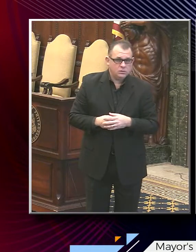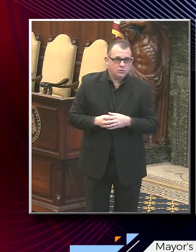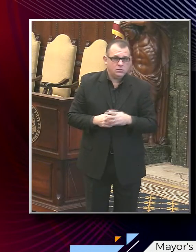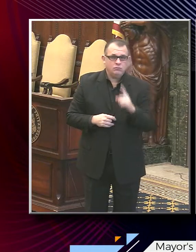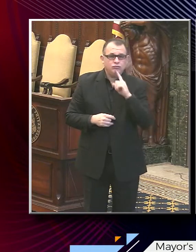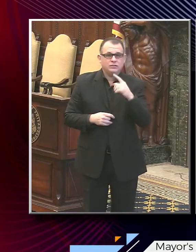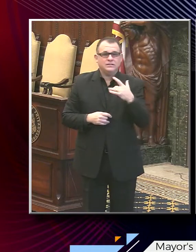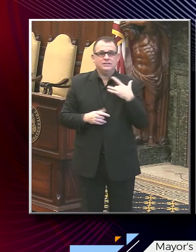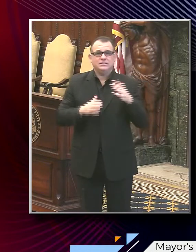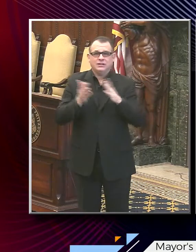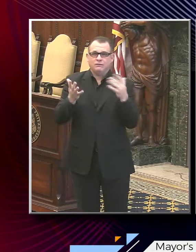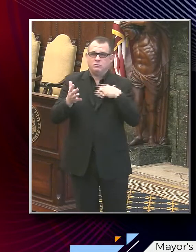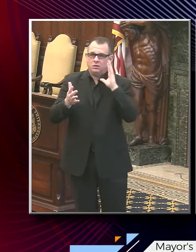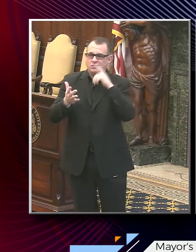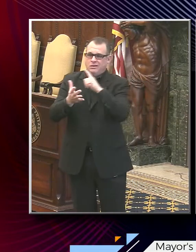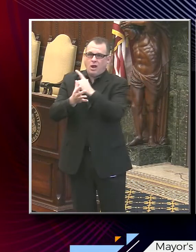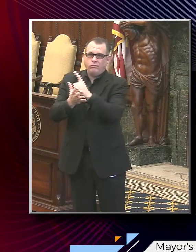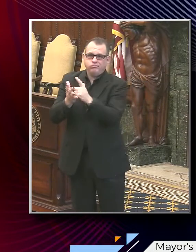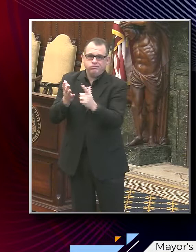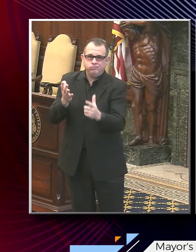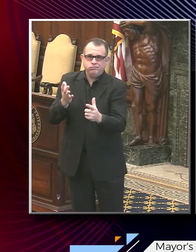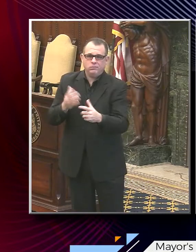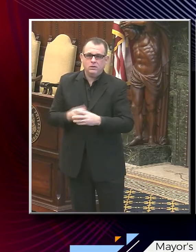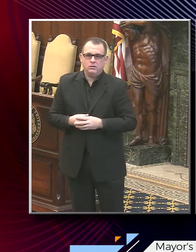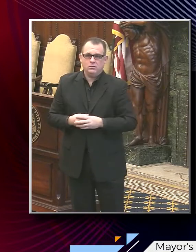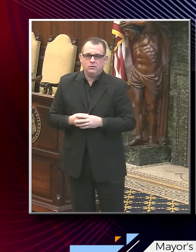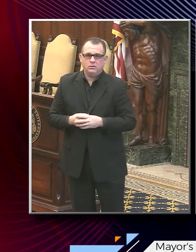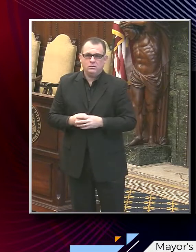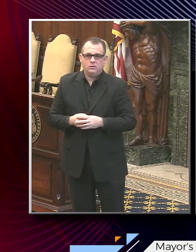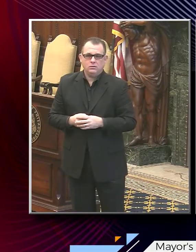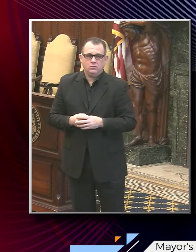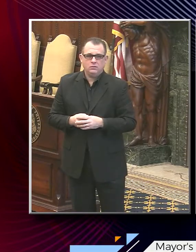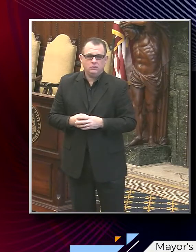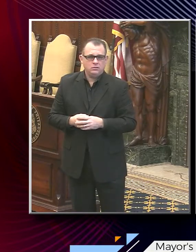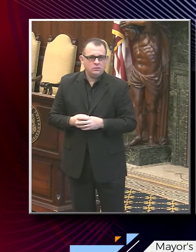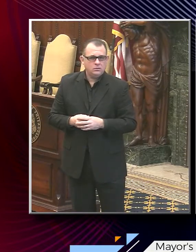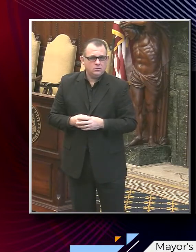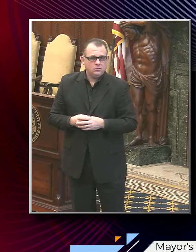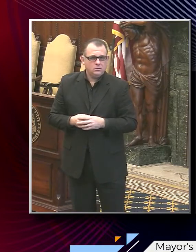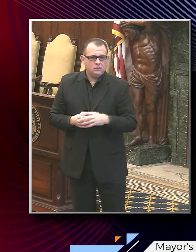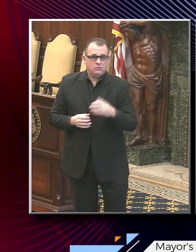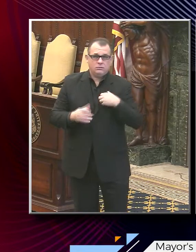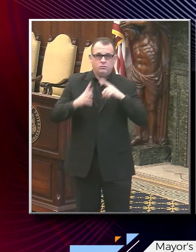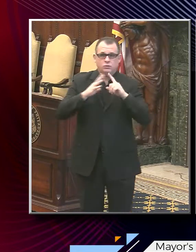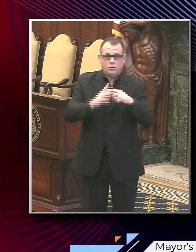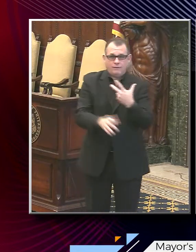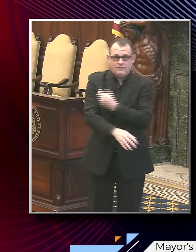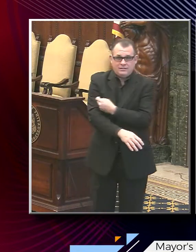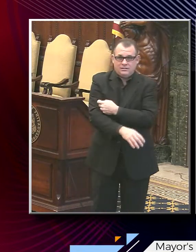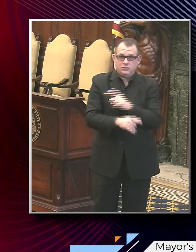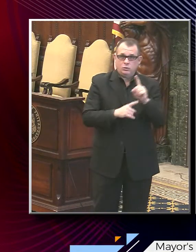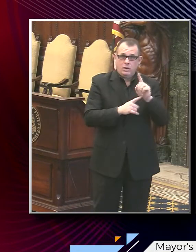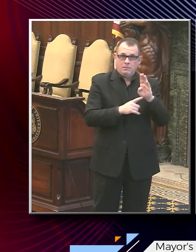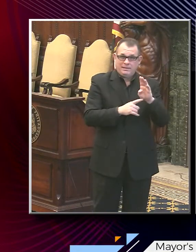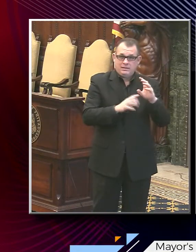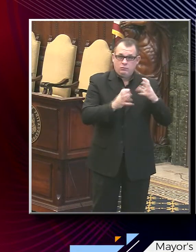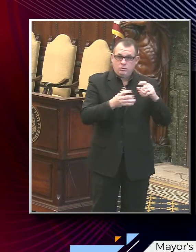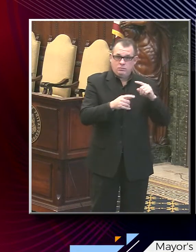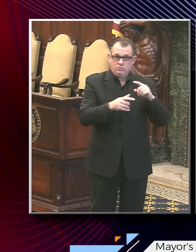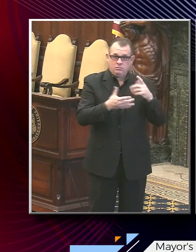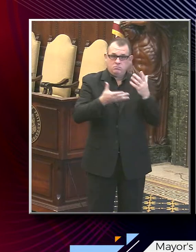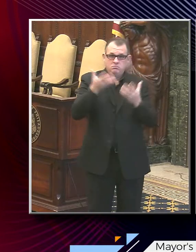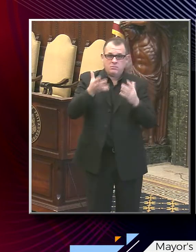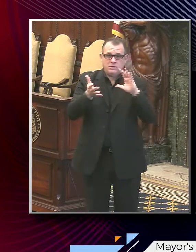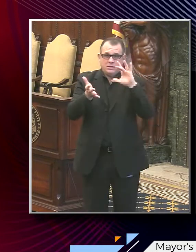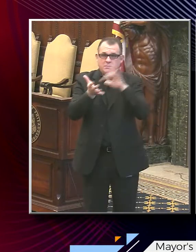you a general sense of the sequence that we'll go through these groups. Now, we expect that we're going to begin vaccinating in phase 1B